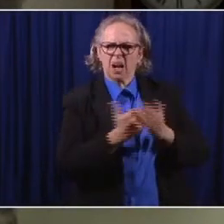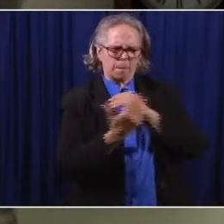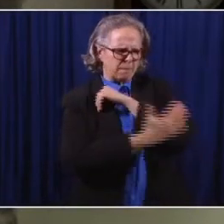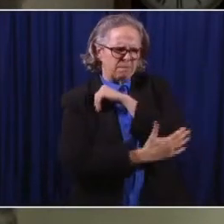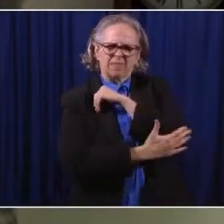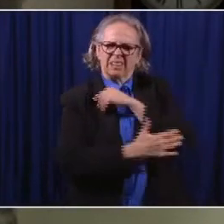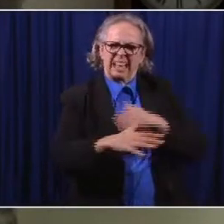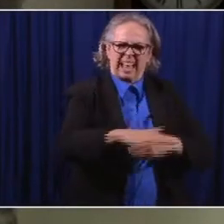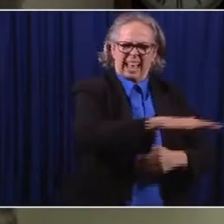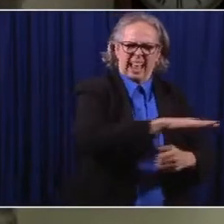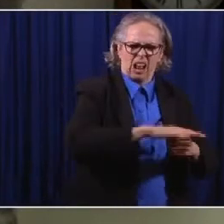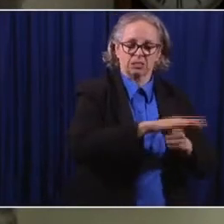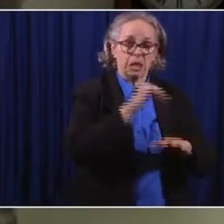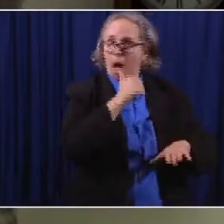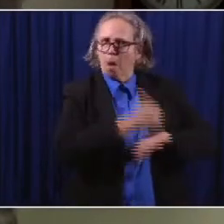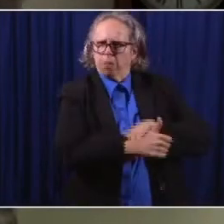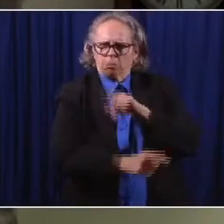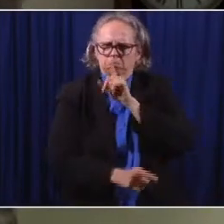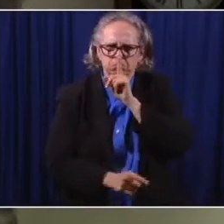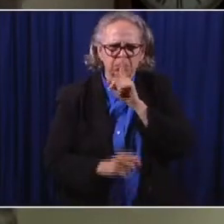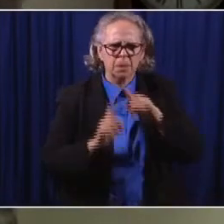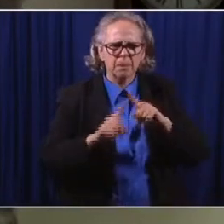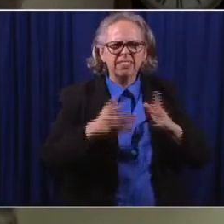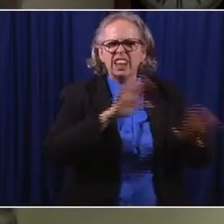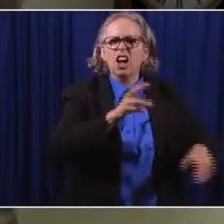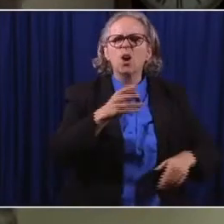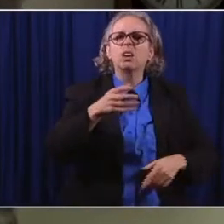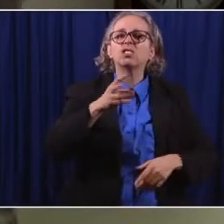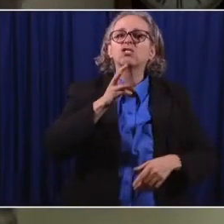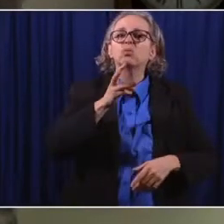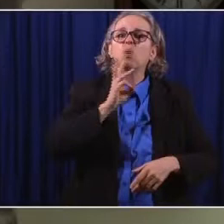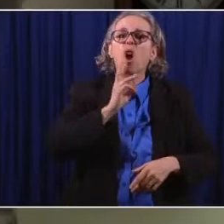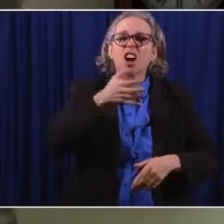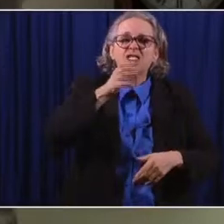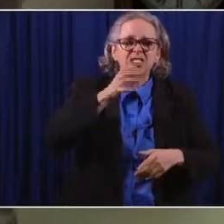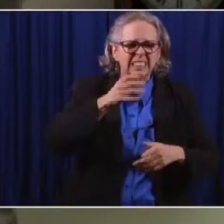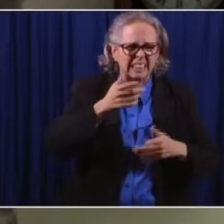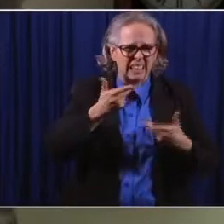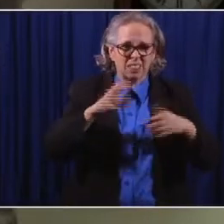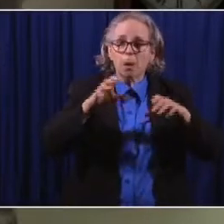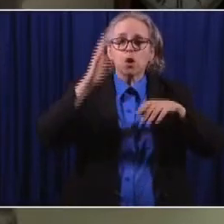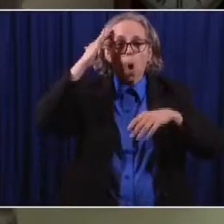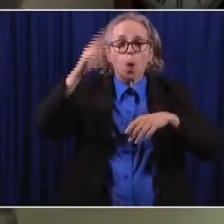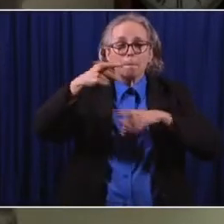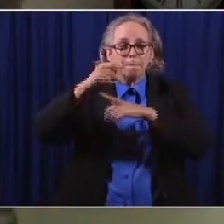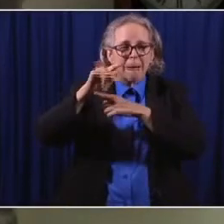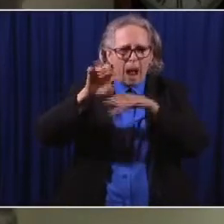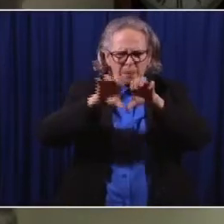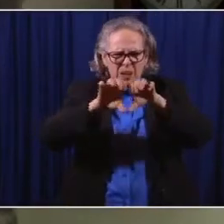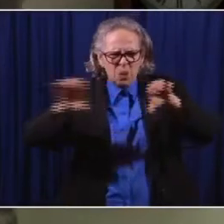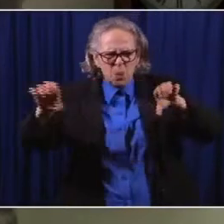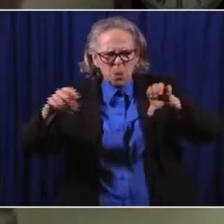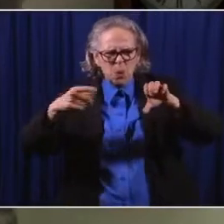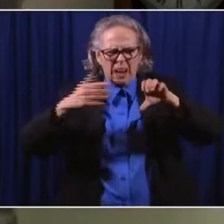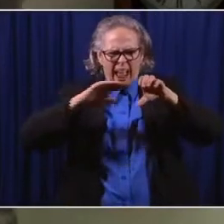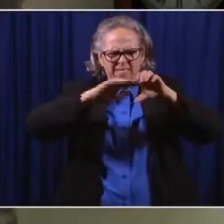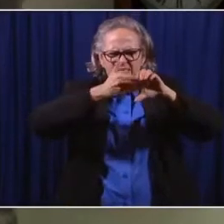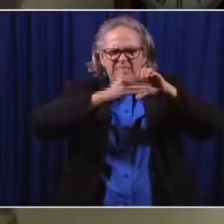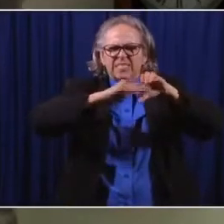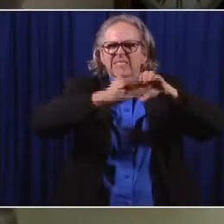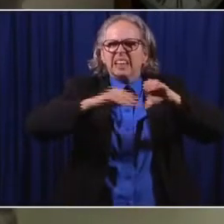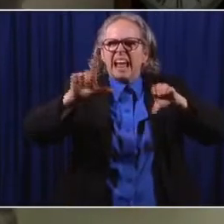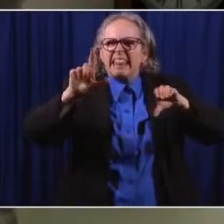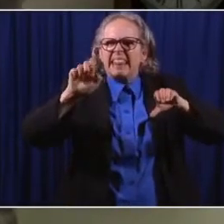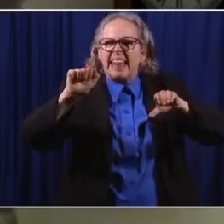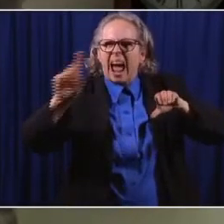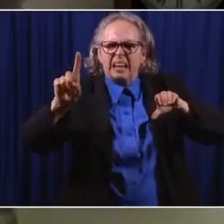lead pipes. Although lead in water is rarely the sole cause of lead poisoning, many times, of course, is